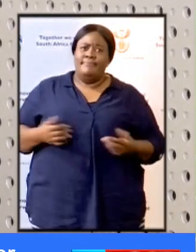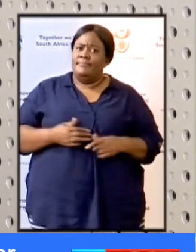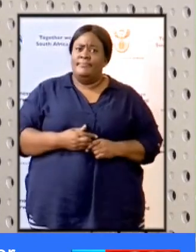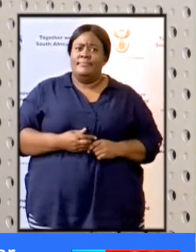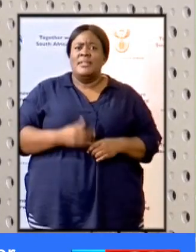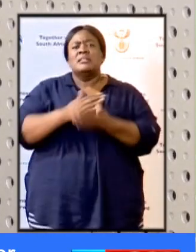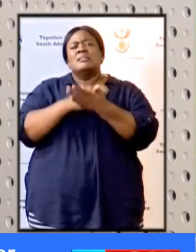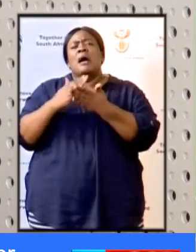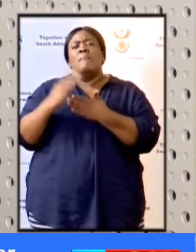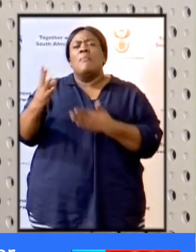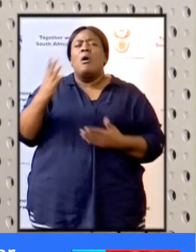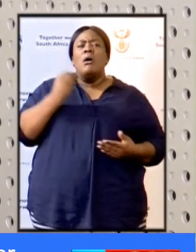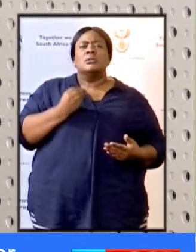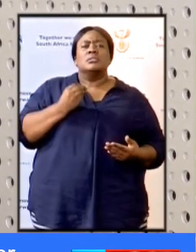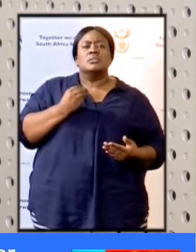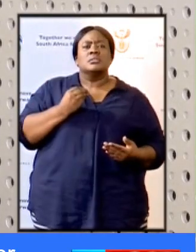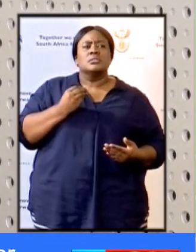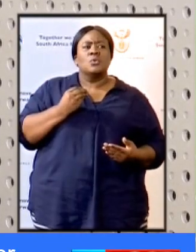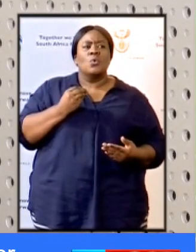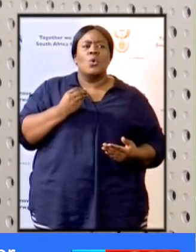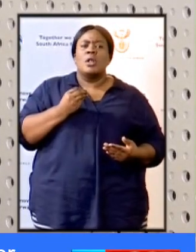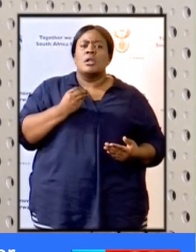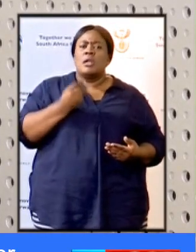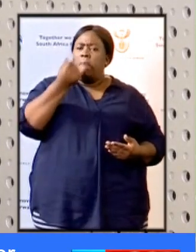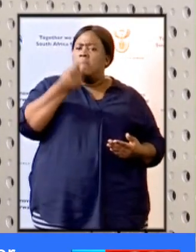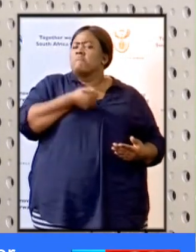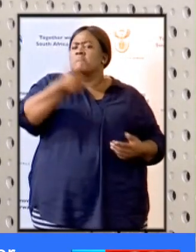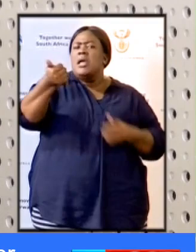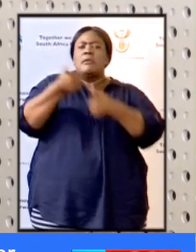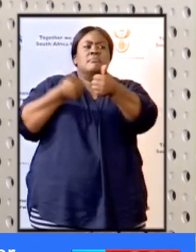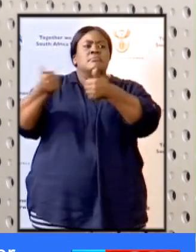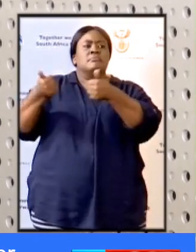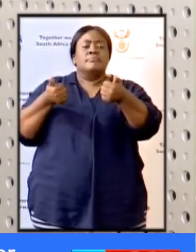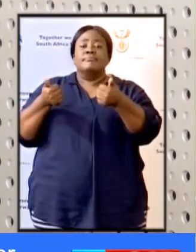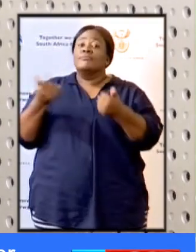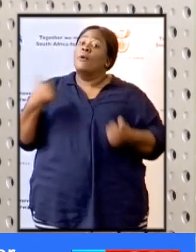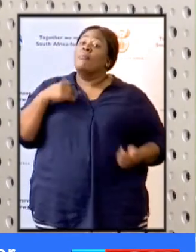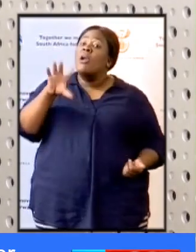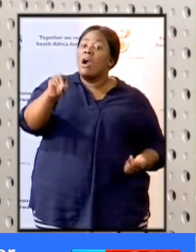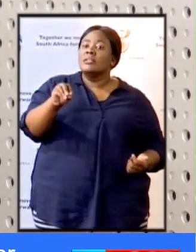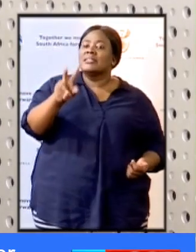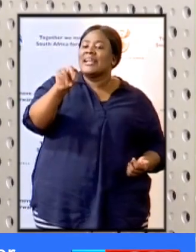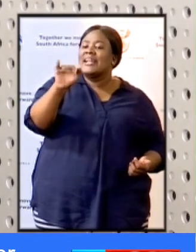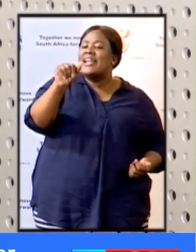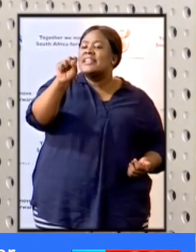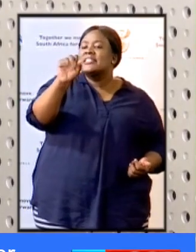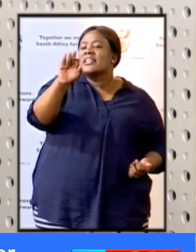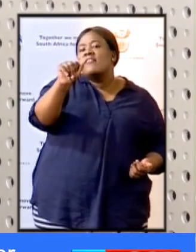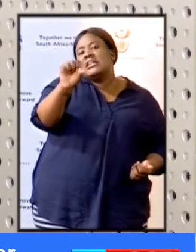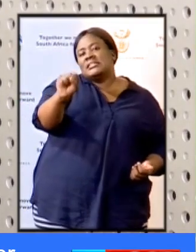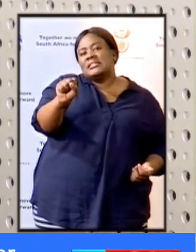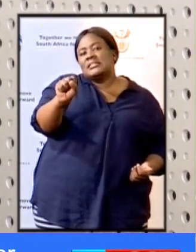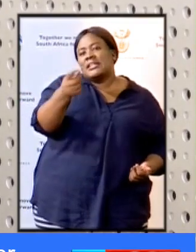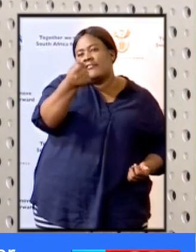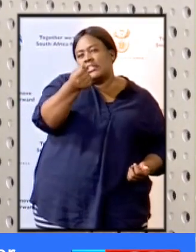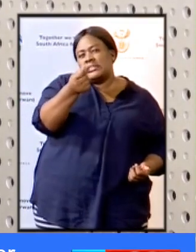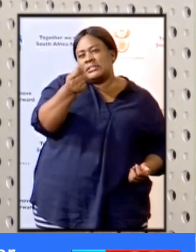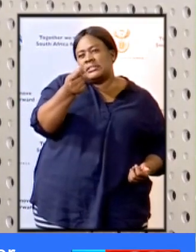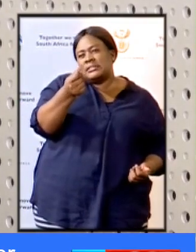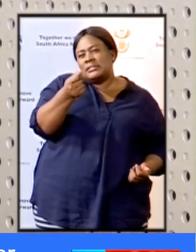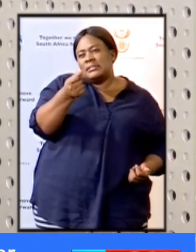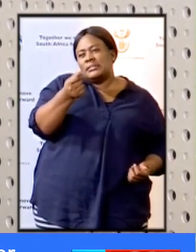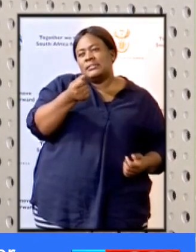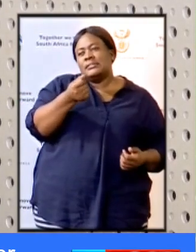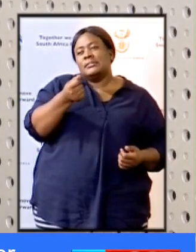saying return fees, ngithi akaNSFAS ama-fees azobuyela kuba, because NSFAS fees